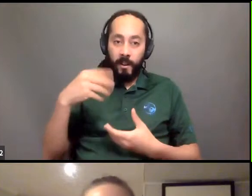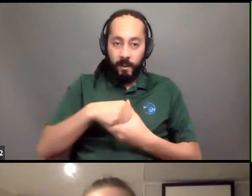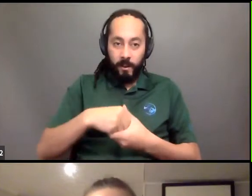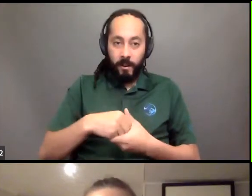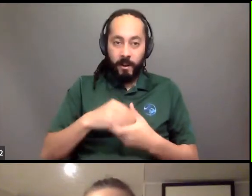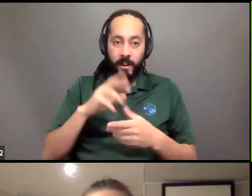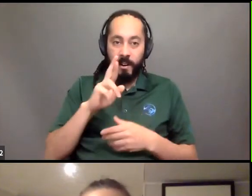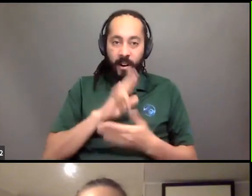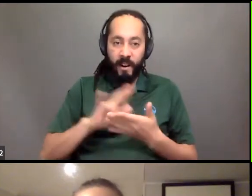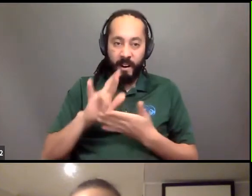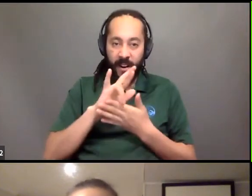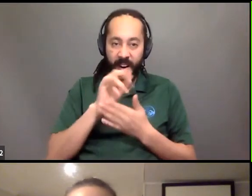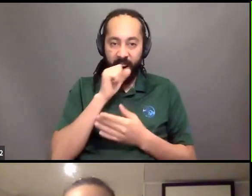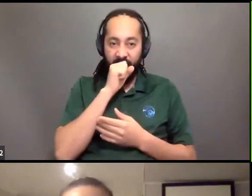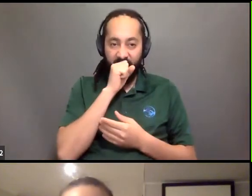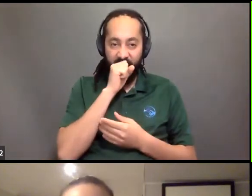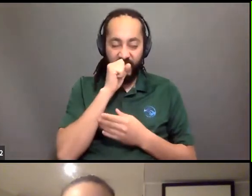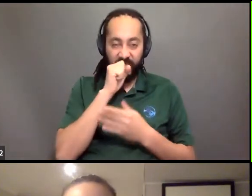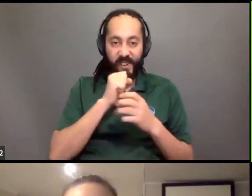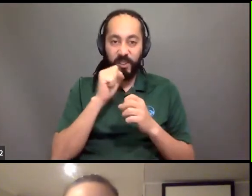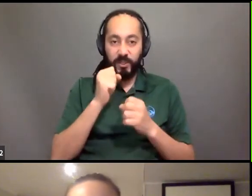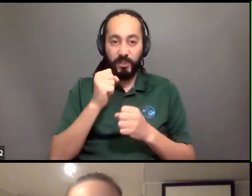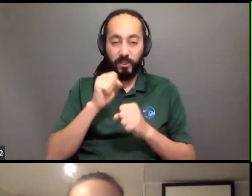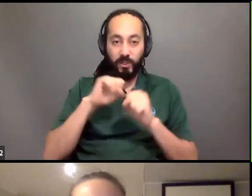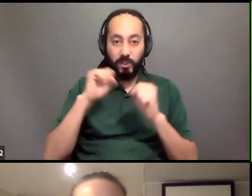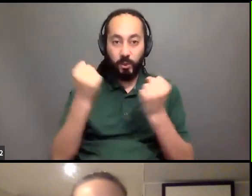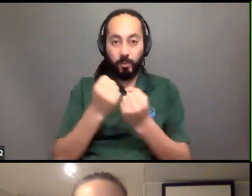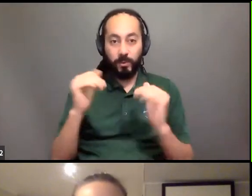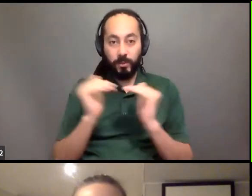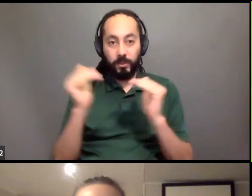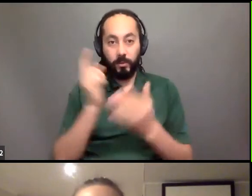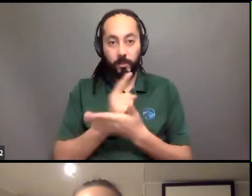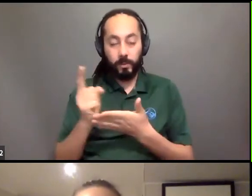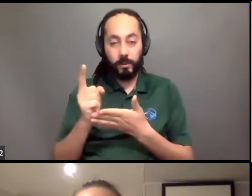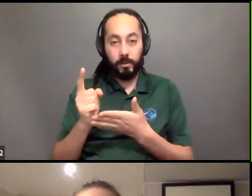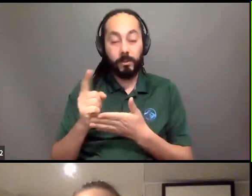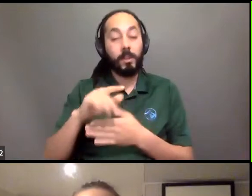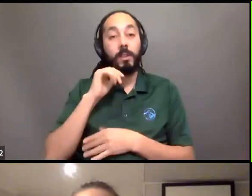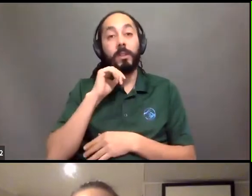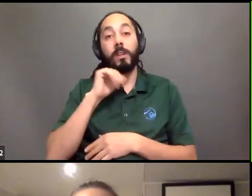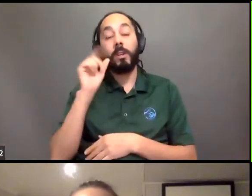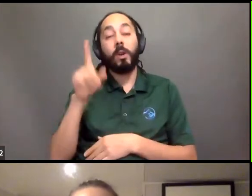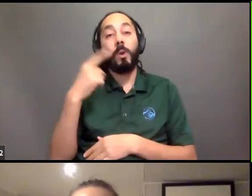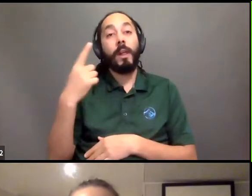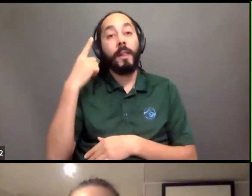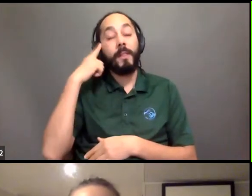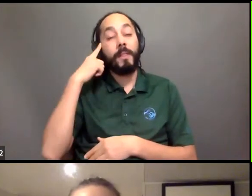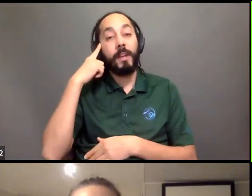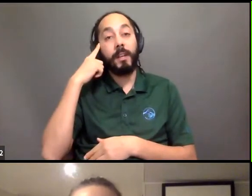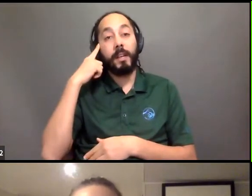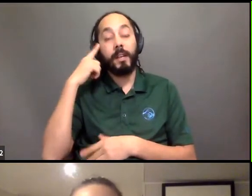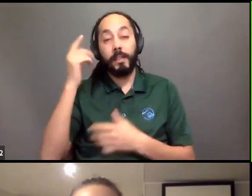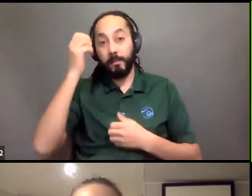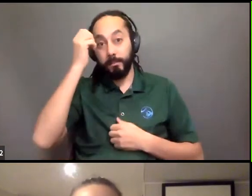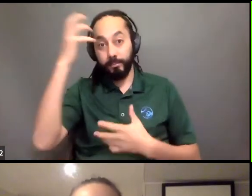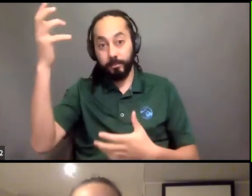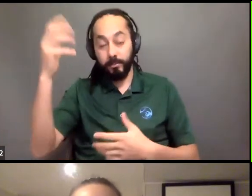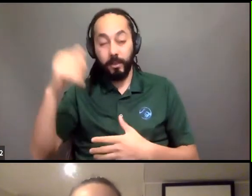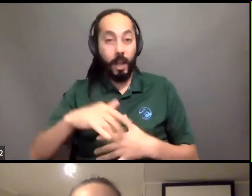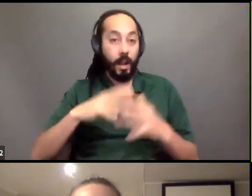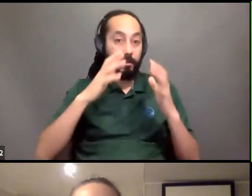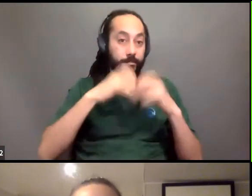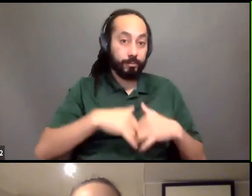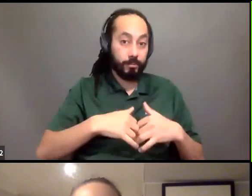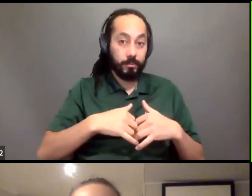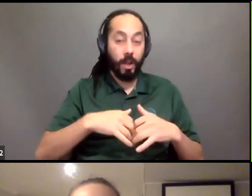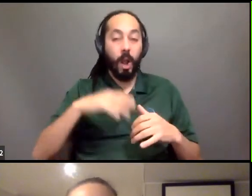Justice Week to think not only that decolonization and abolition are not parallel, but like this,